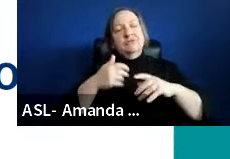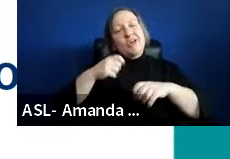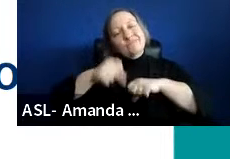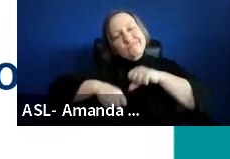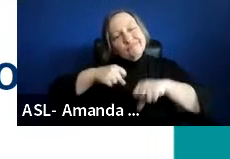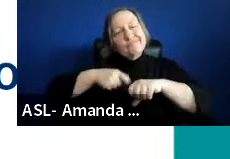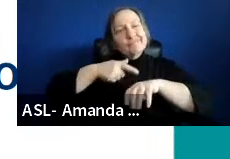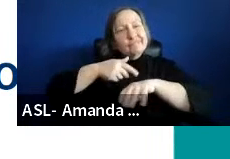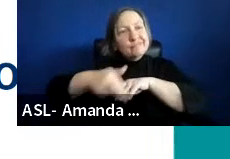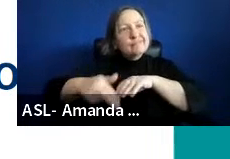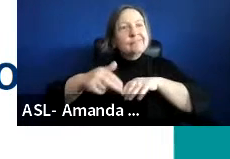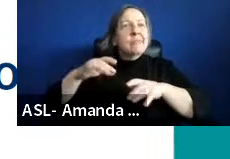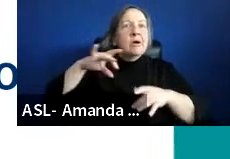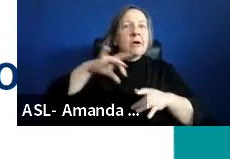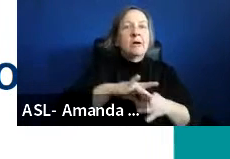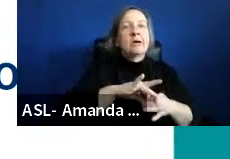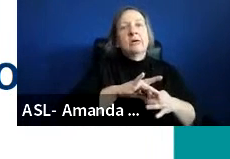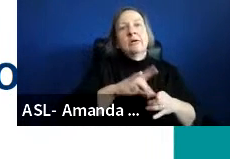waterfront area.